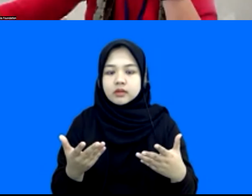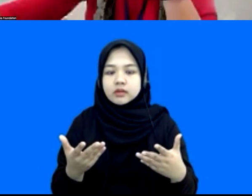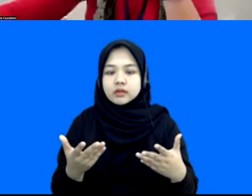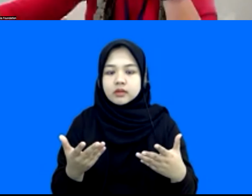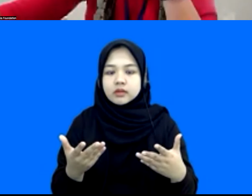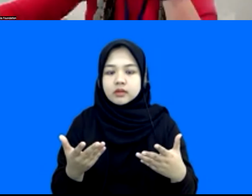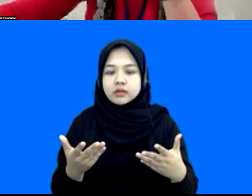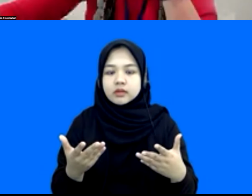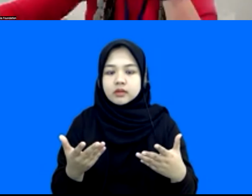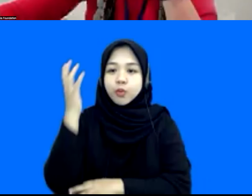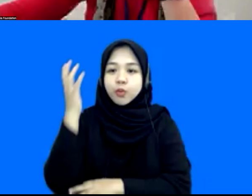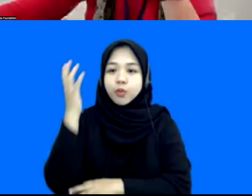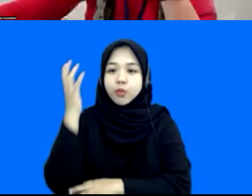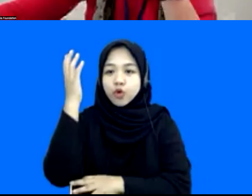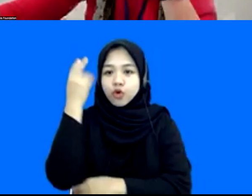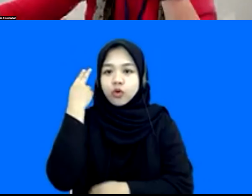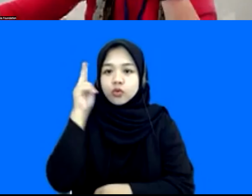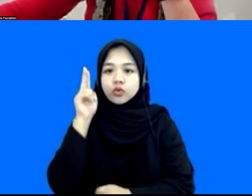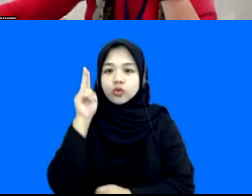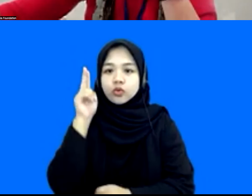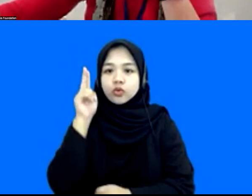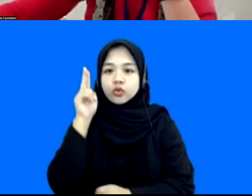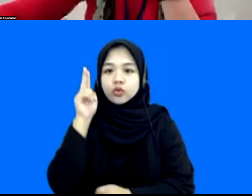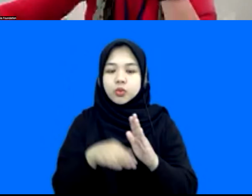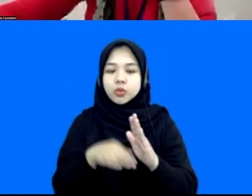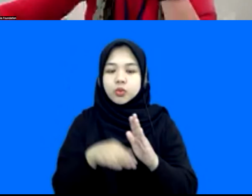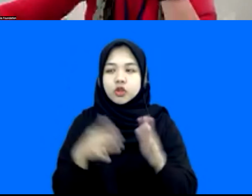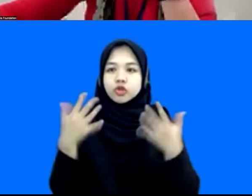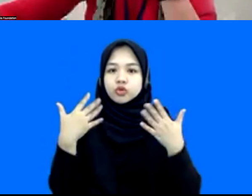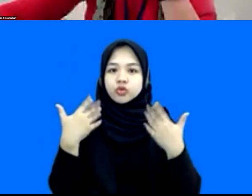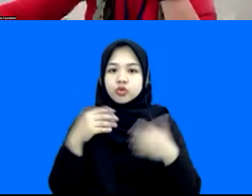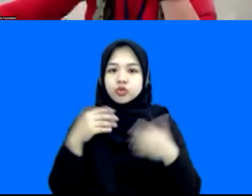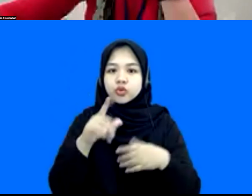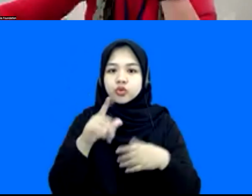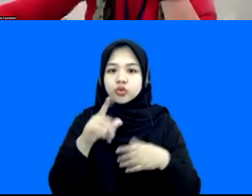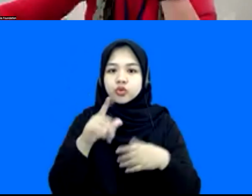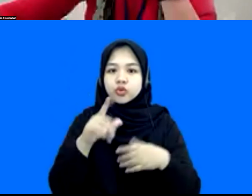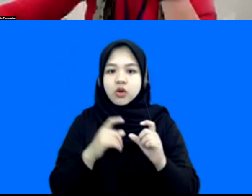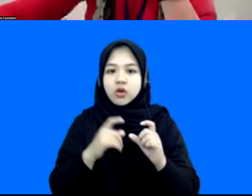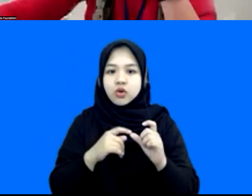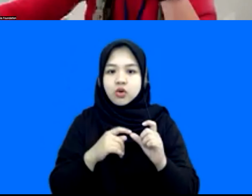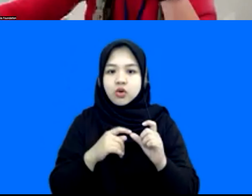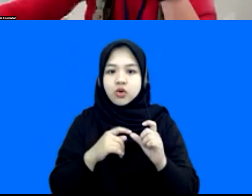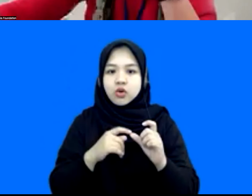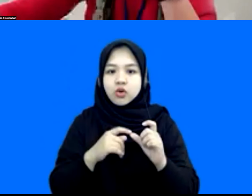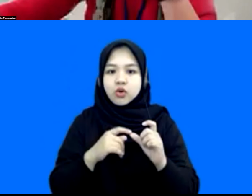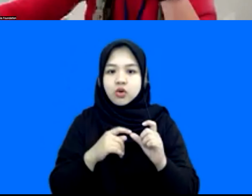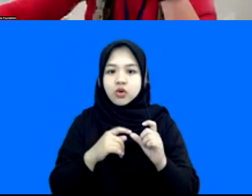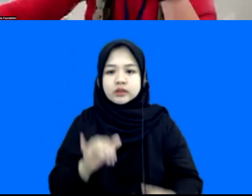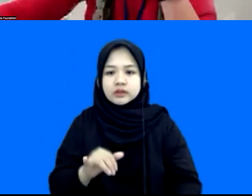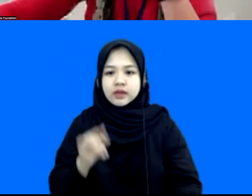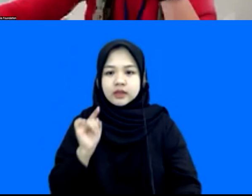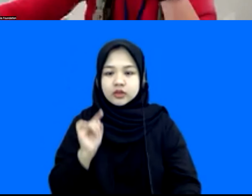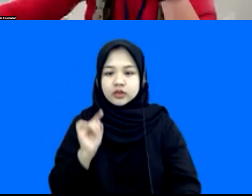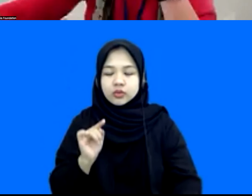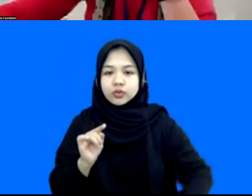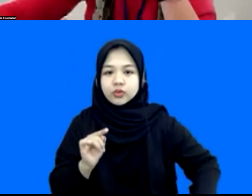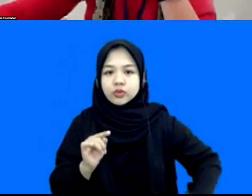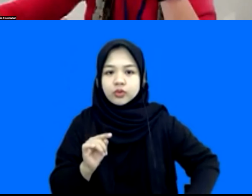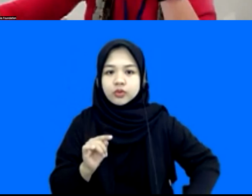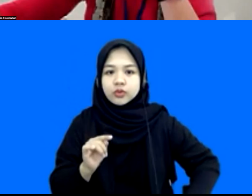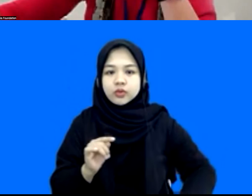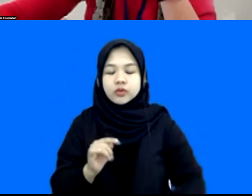doing? Yes, that's actually my expertise, my background, my original background is landscape architecture, and then I have